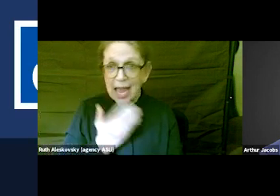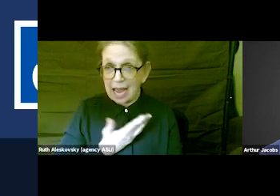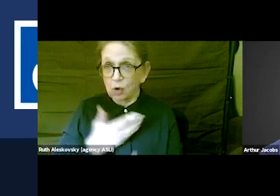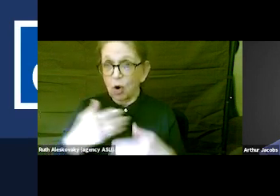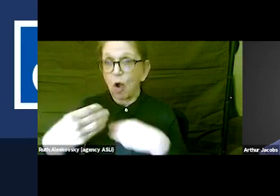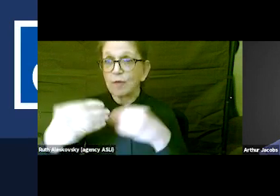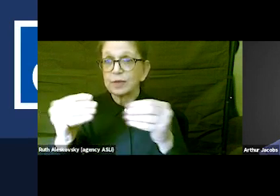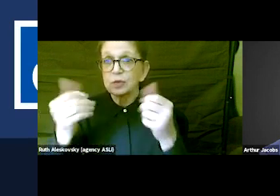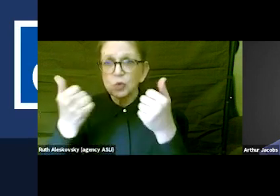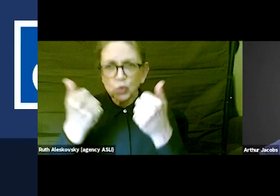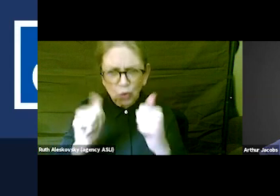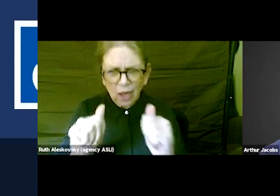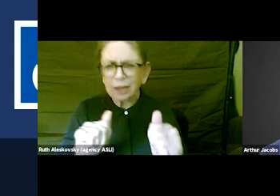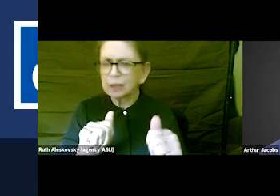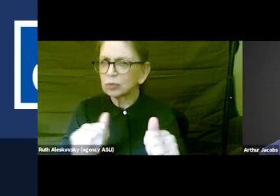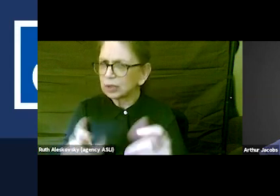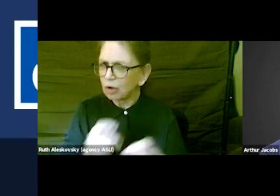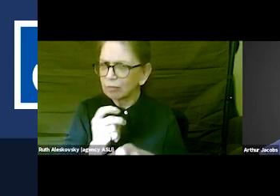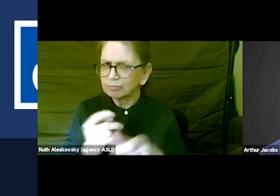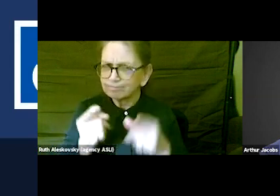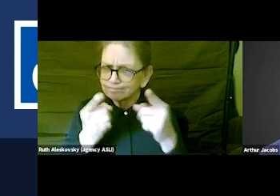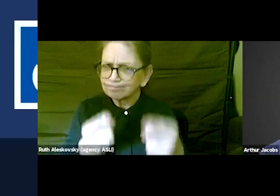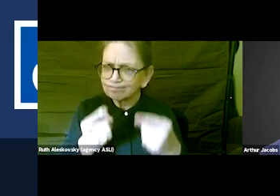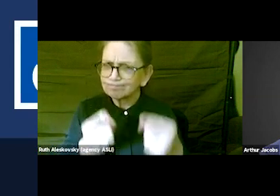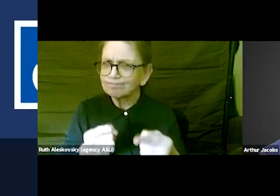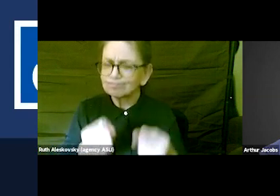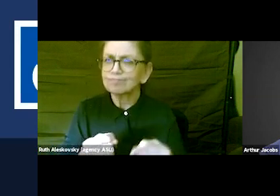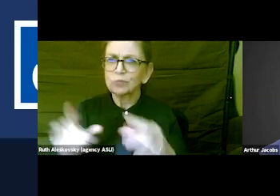do and really do throughout is